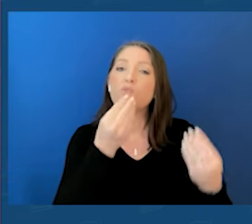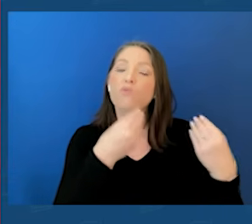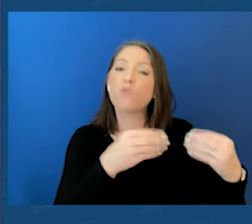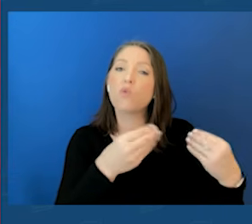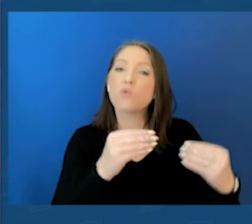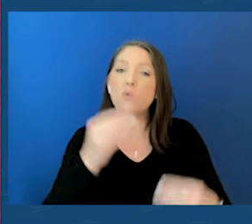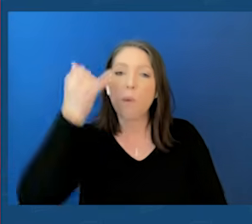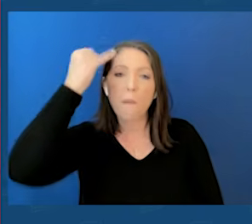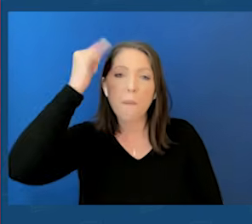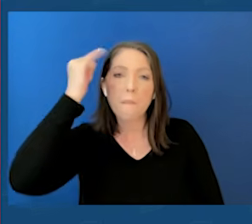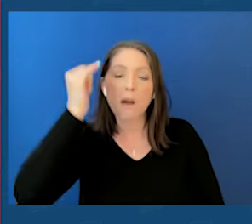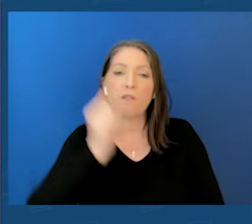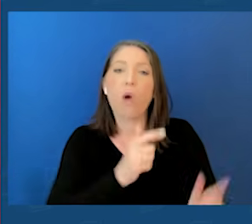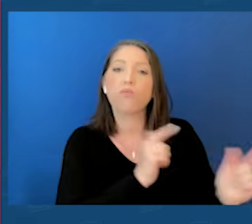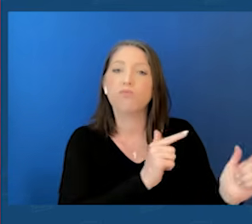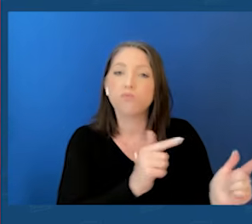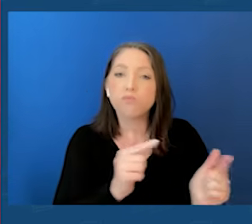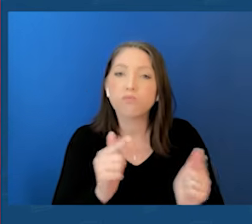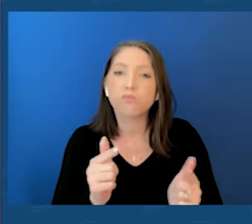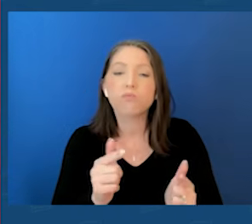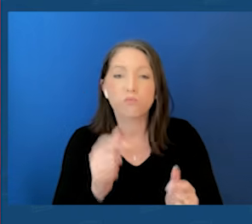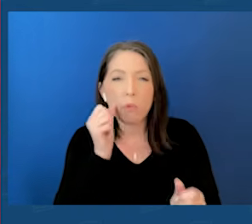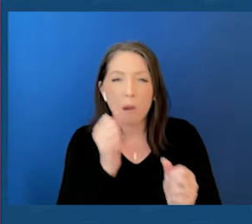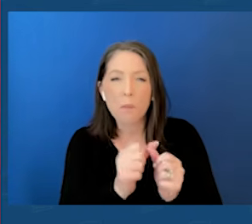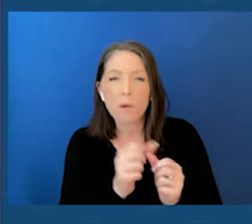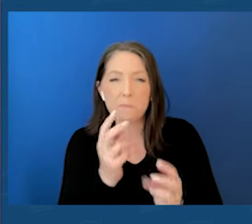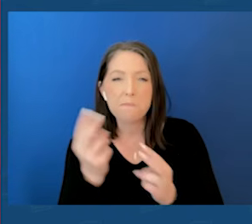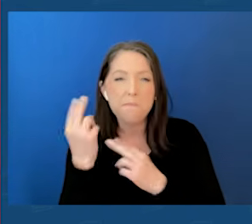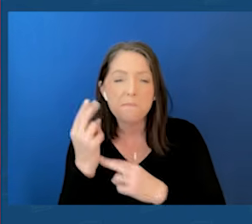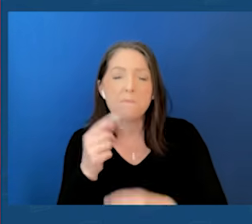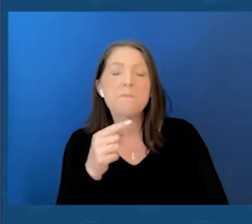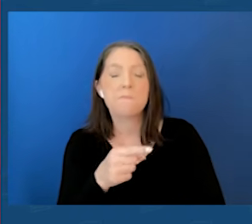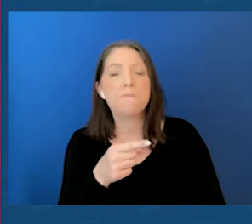Buffalo, who once again